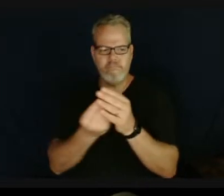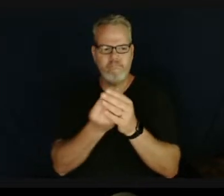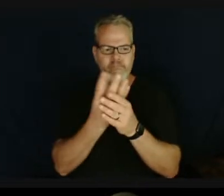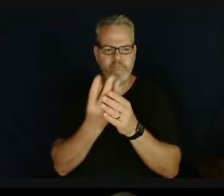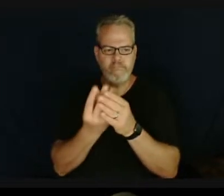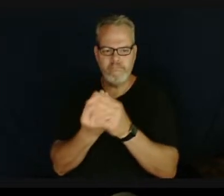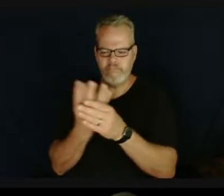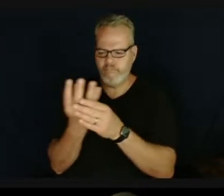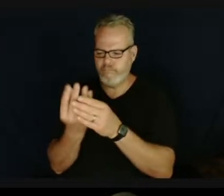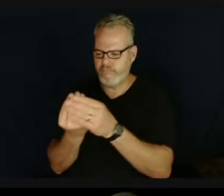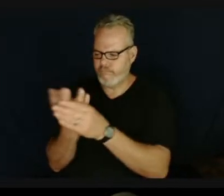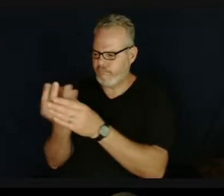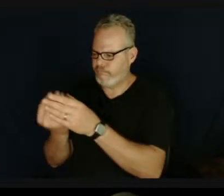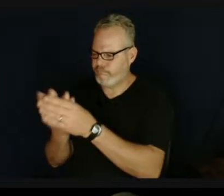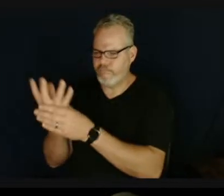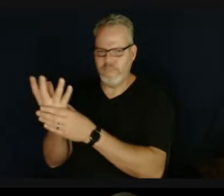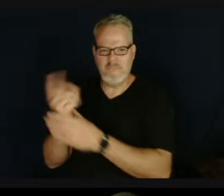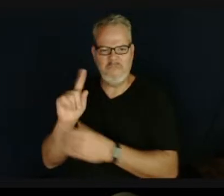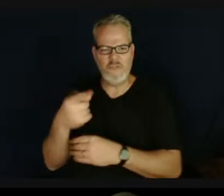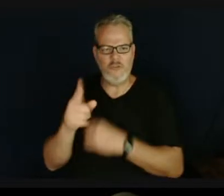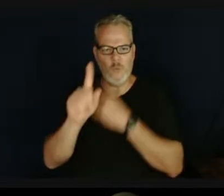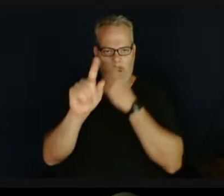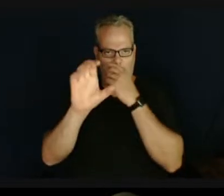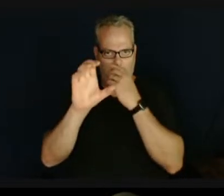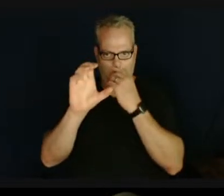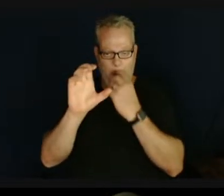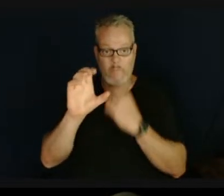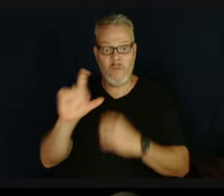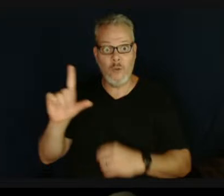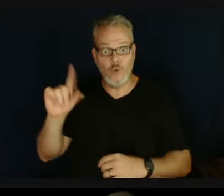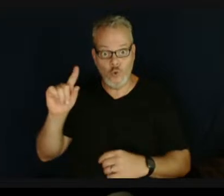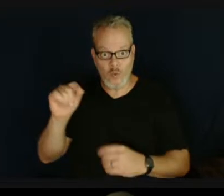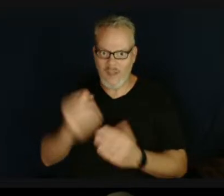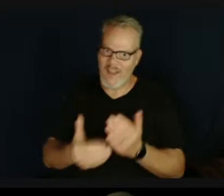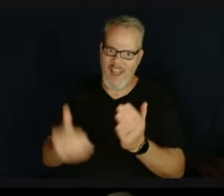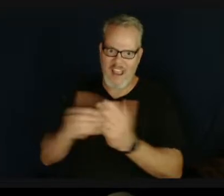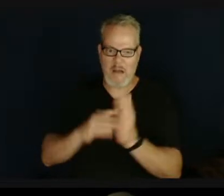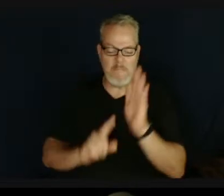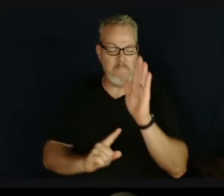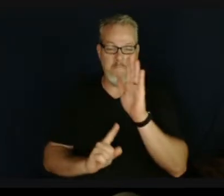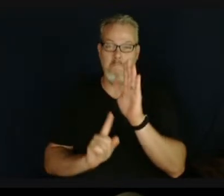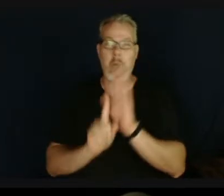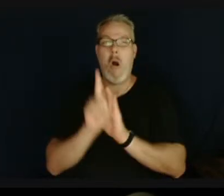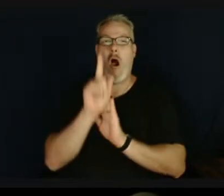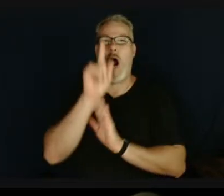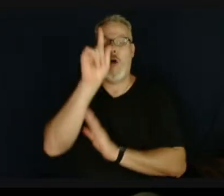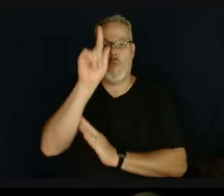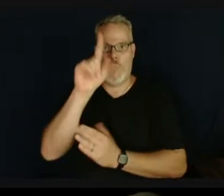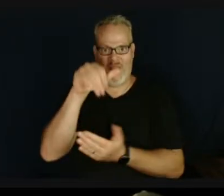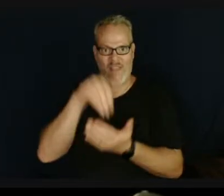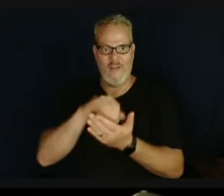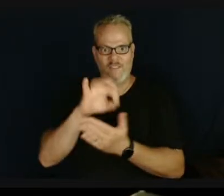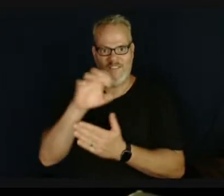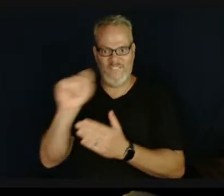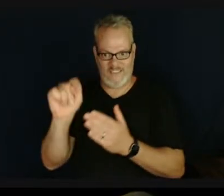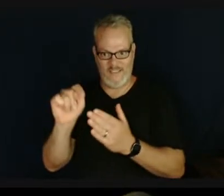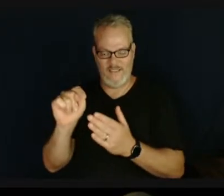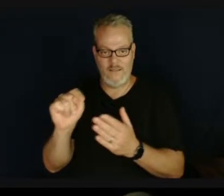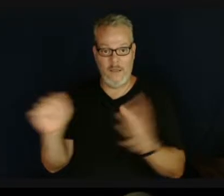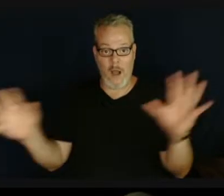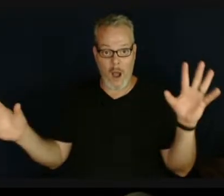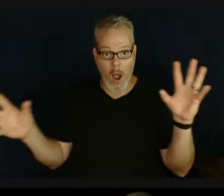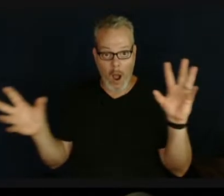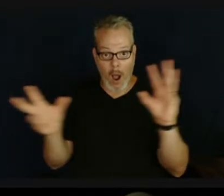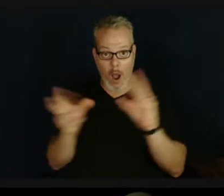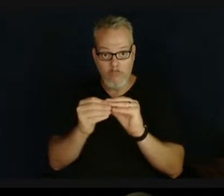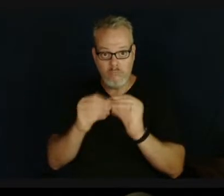week, just 100 meters. 20 goes back over 1,000 again. And to wrap it up here, I'll just show you all the rest of them